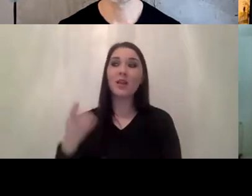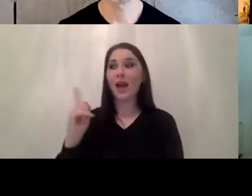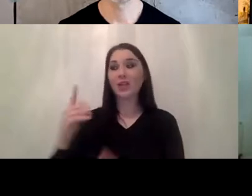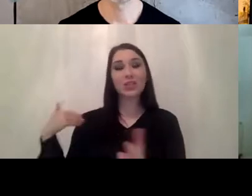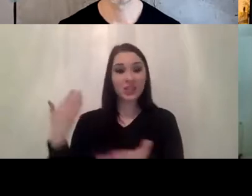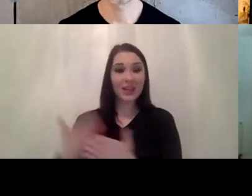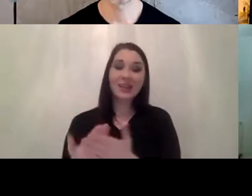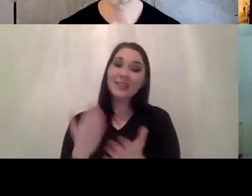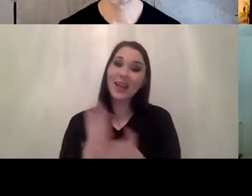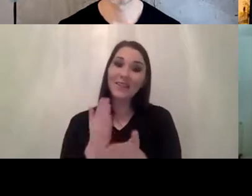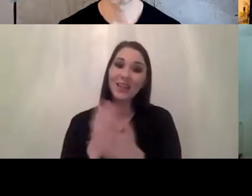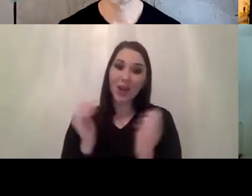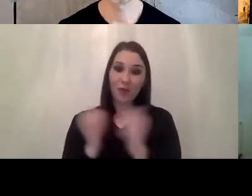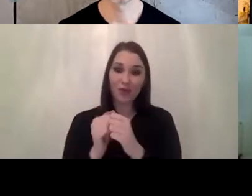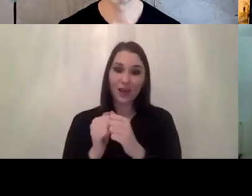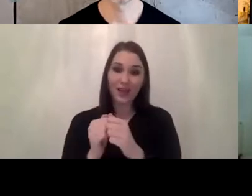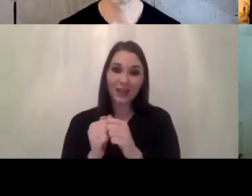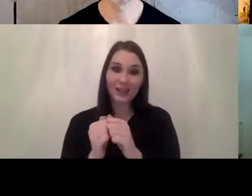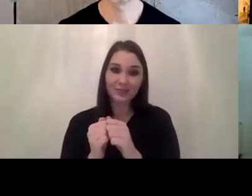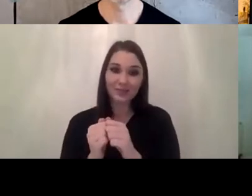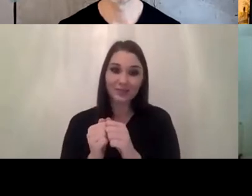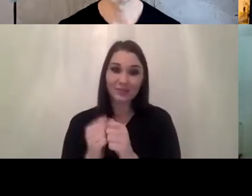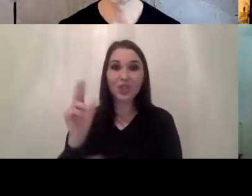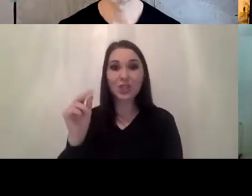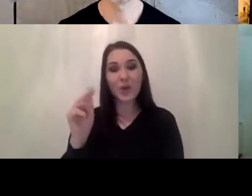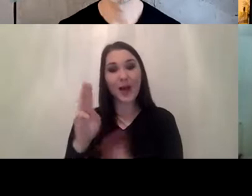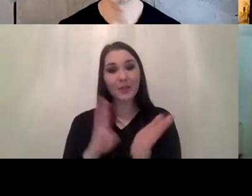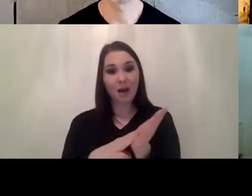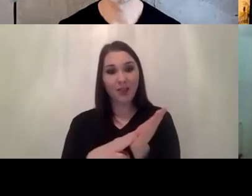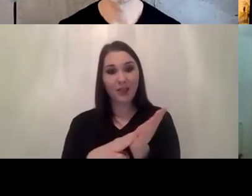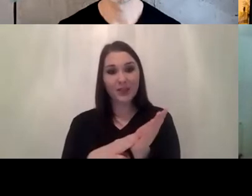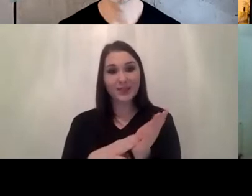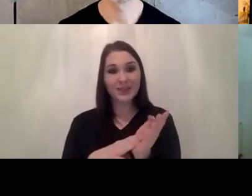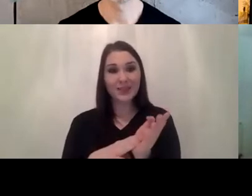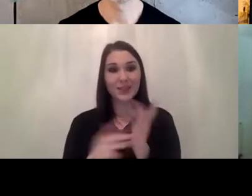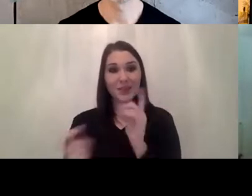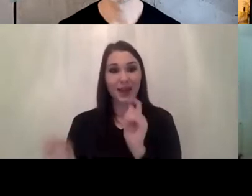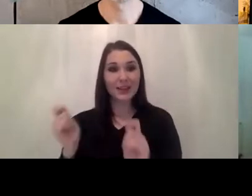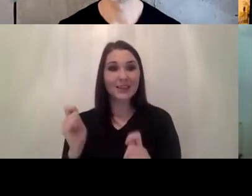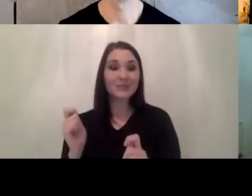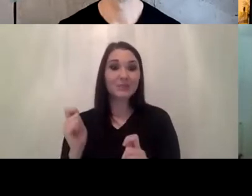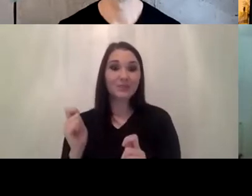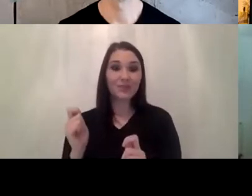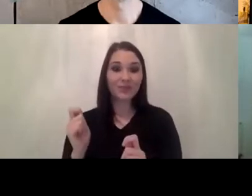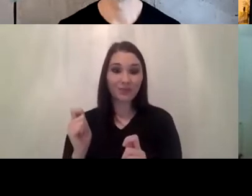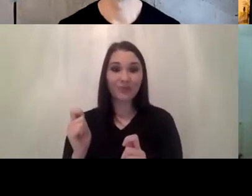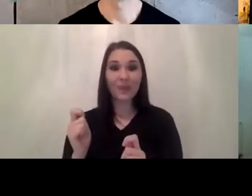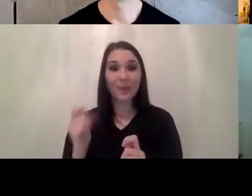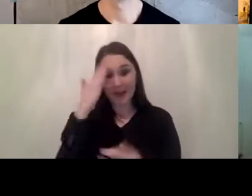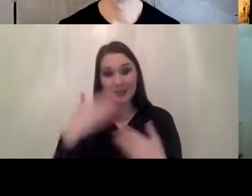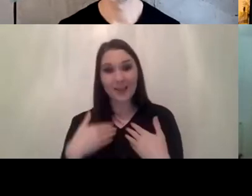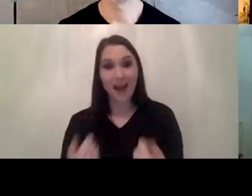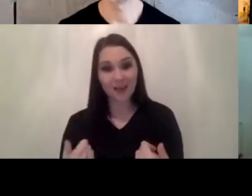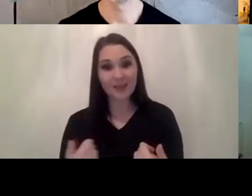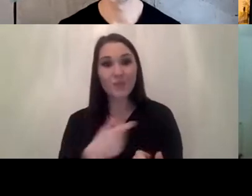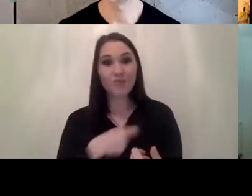I definitely agree. Kind of over the last 12 months, there's been a surge in what you were saying, in mental health kind of